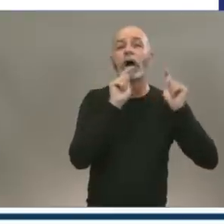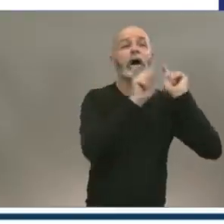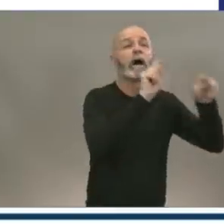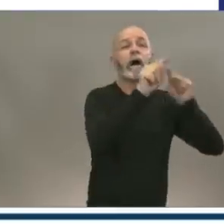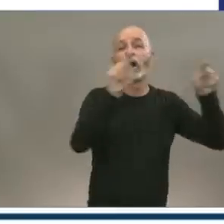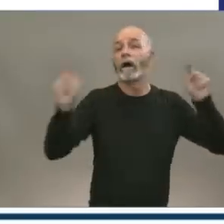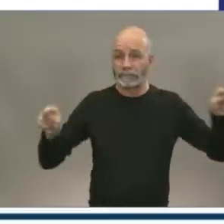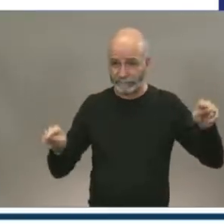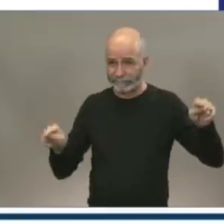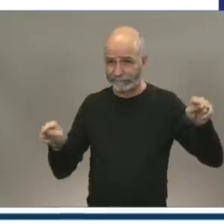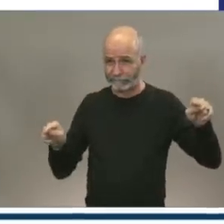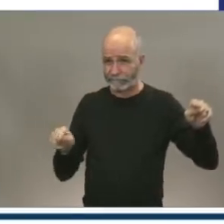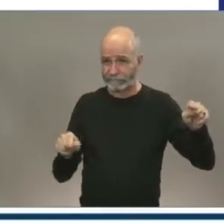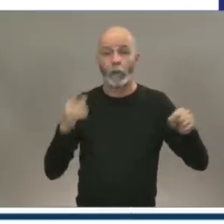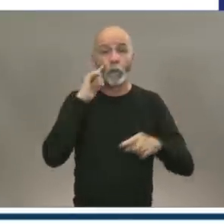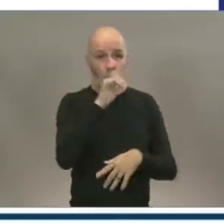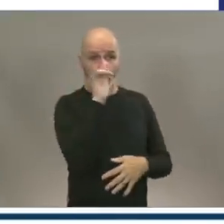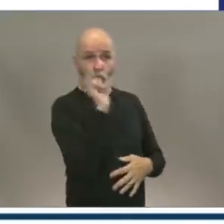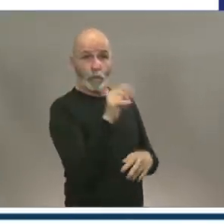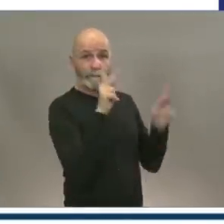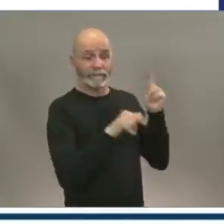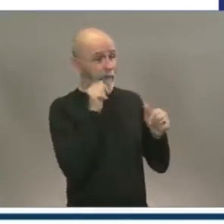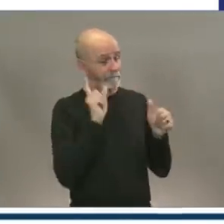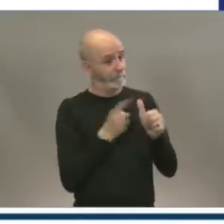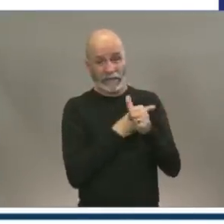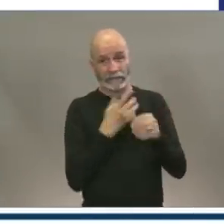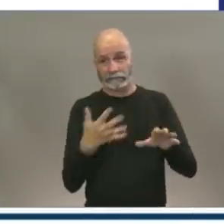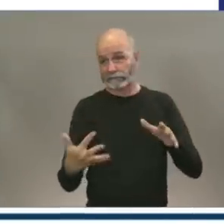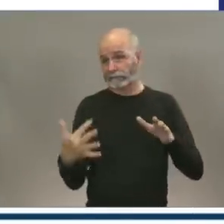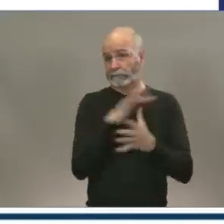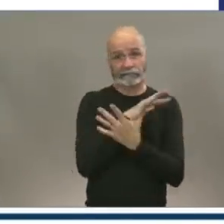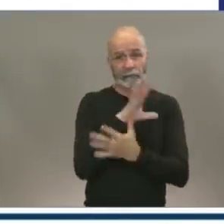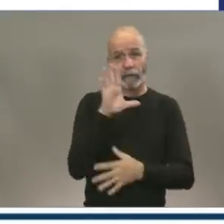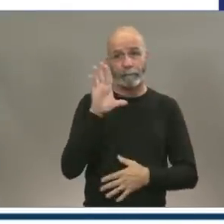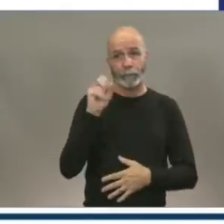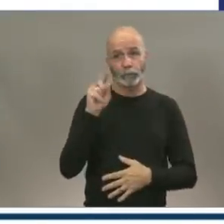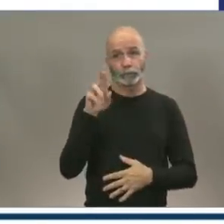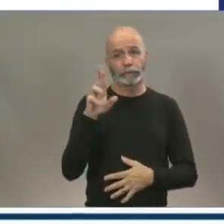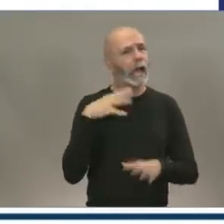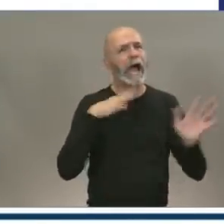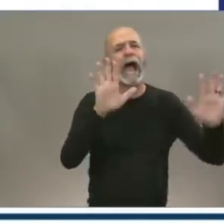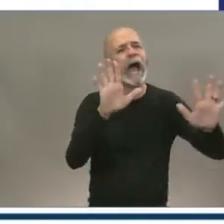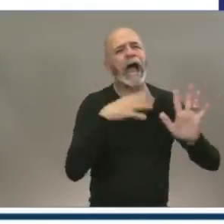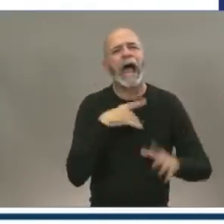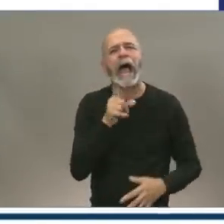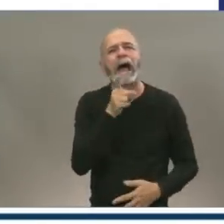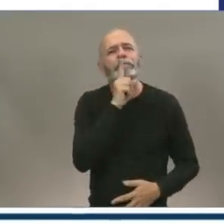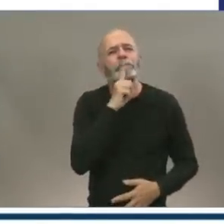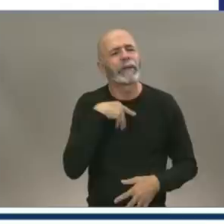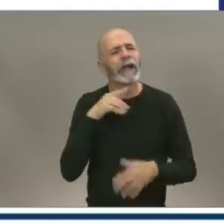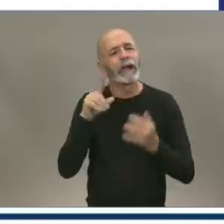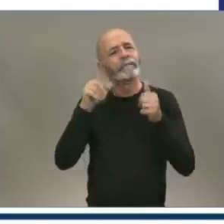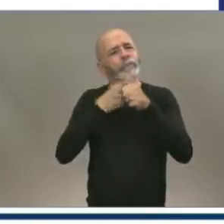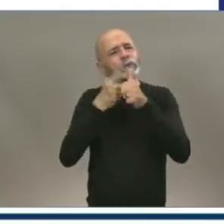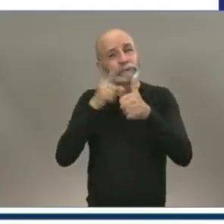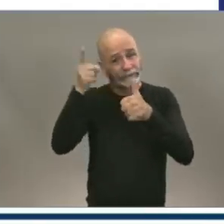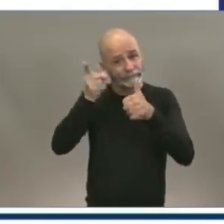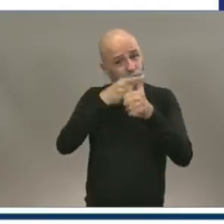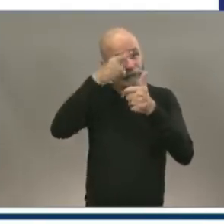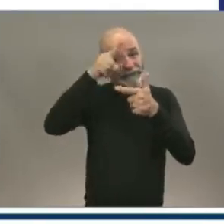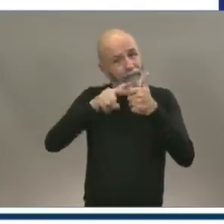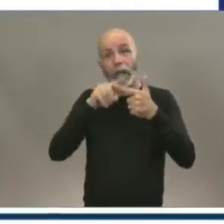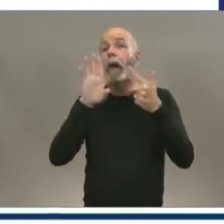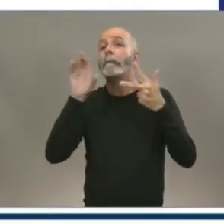priority list to get booster shots, for example. Well, we're not talking about booster shots. What we're talking about on our healthcare worker policy is people have until